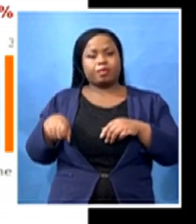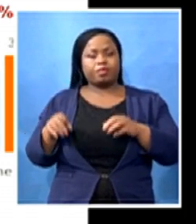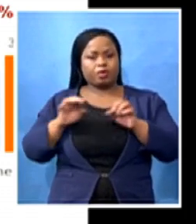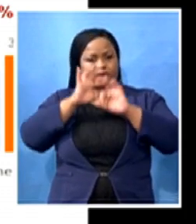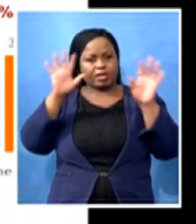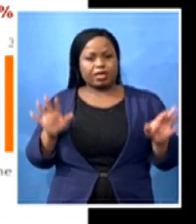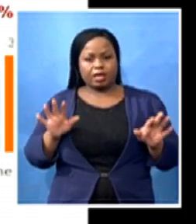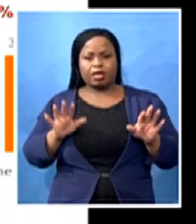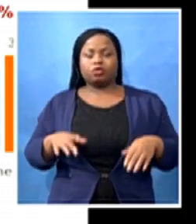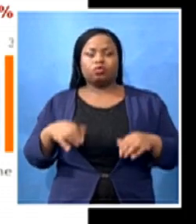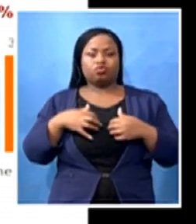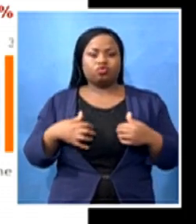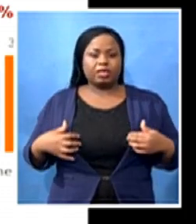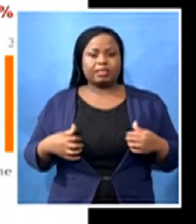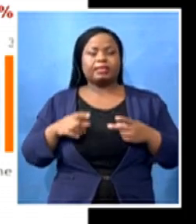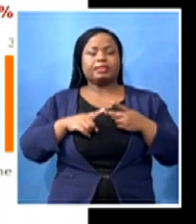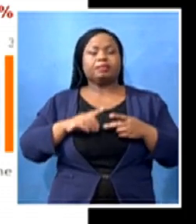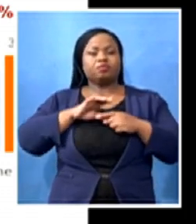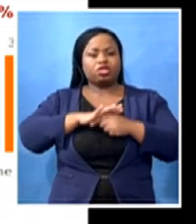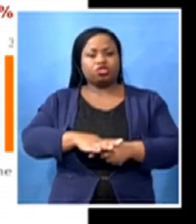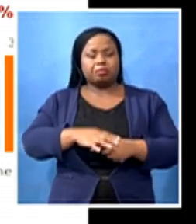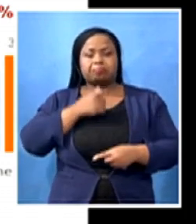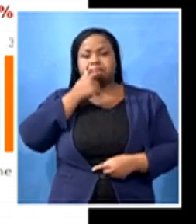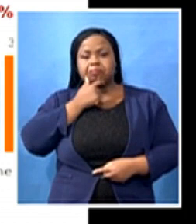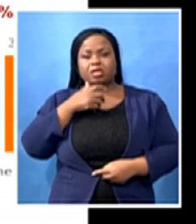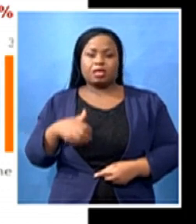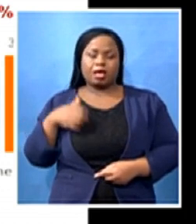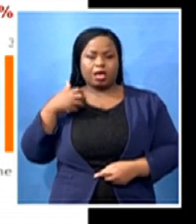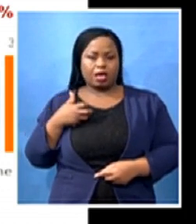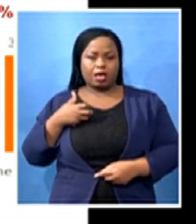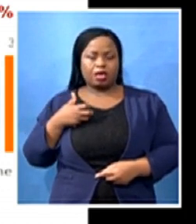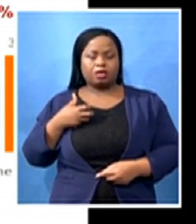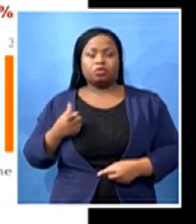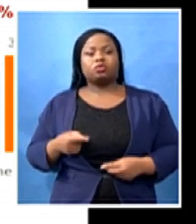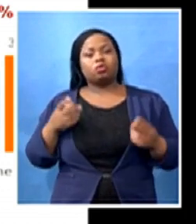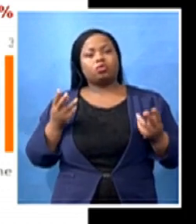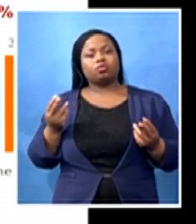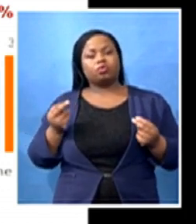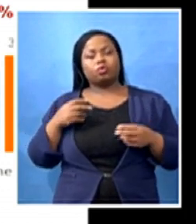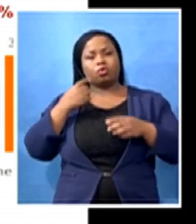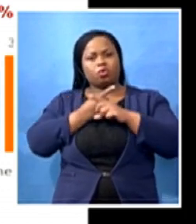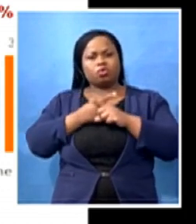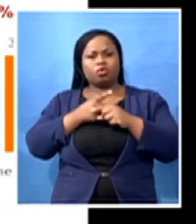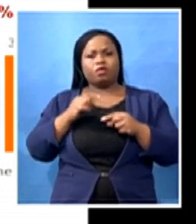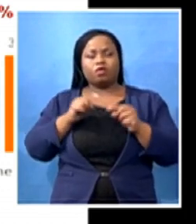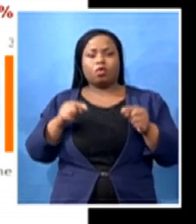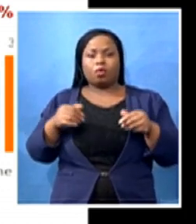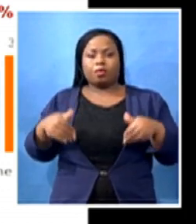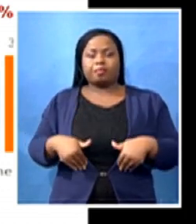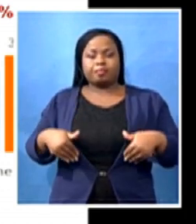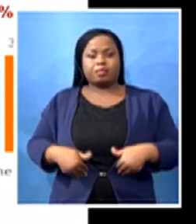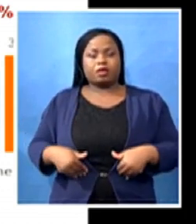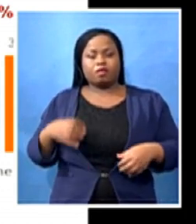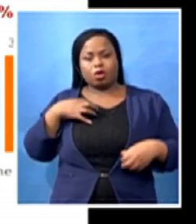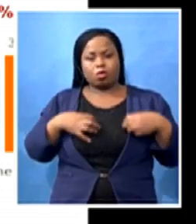anger in relation to the effect of hunger on people's emotional reporting of emotion, those emotional